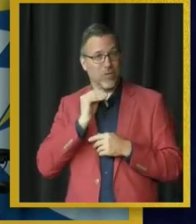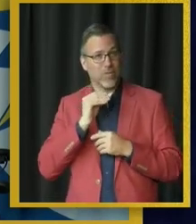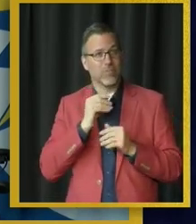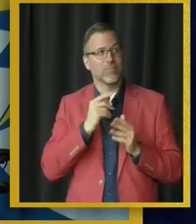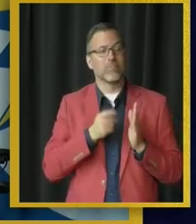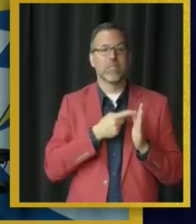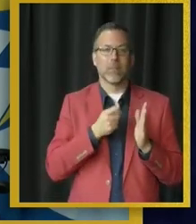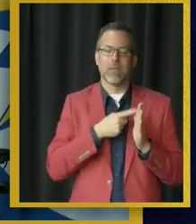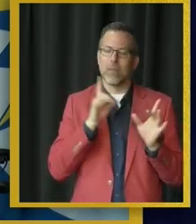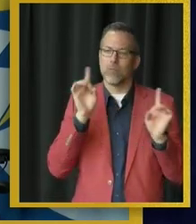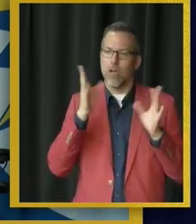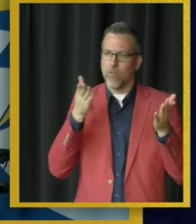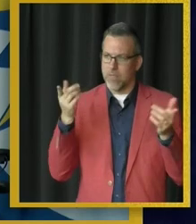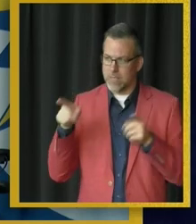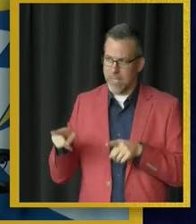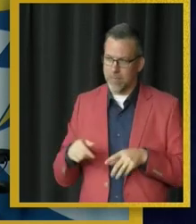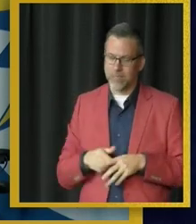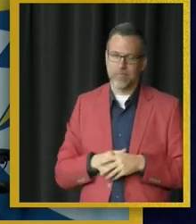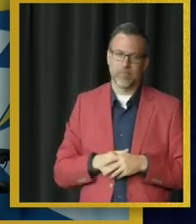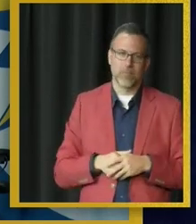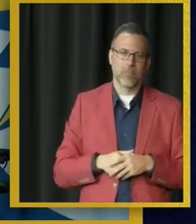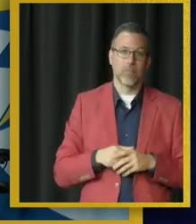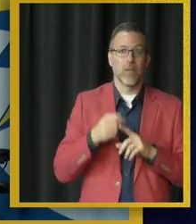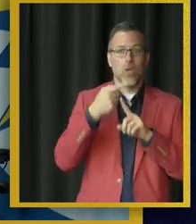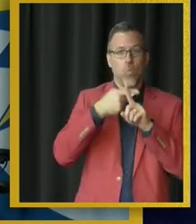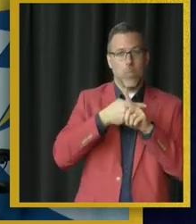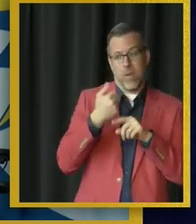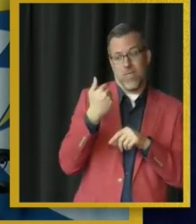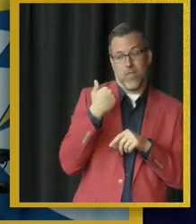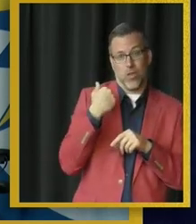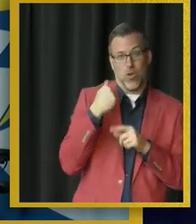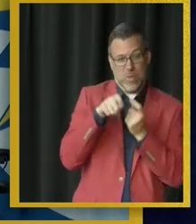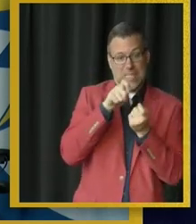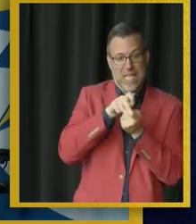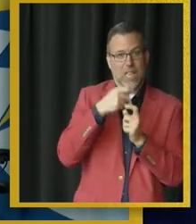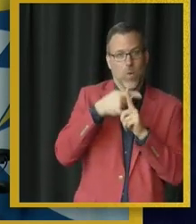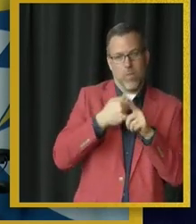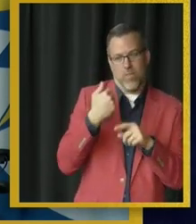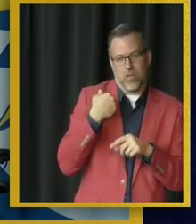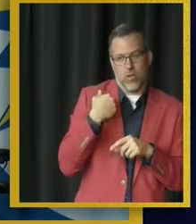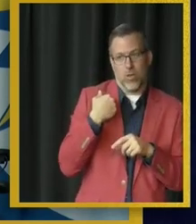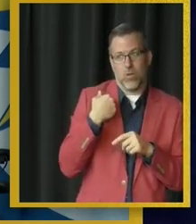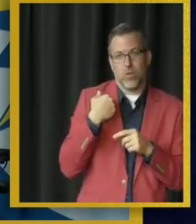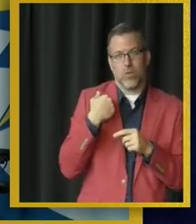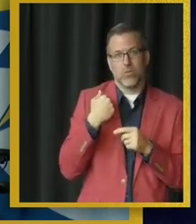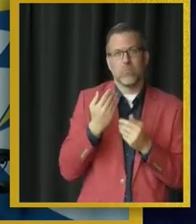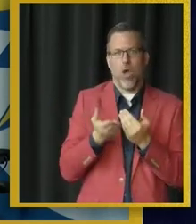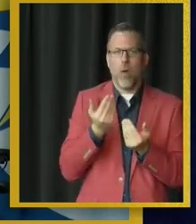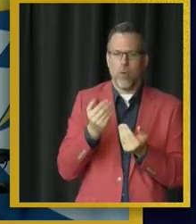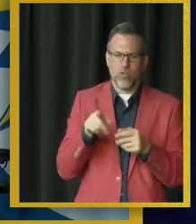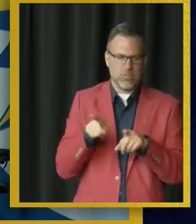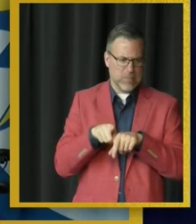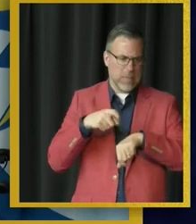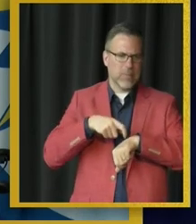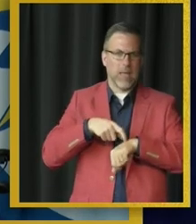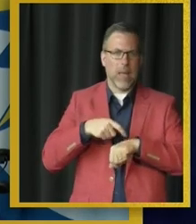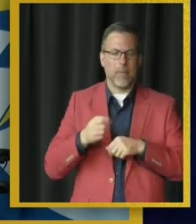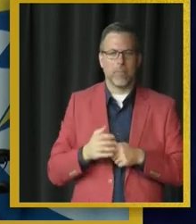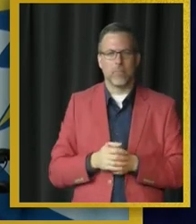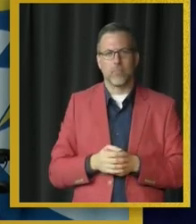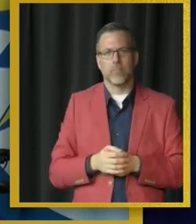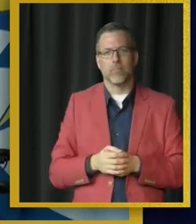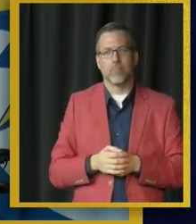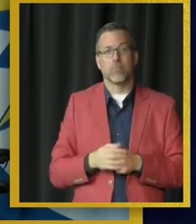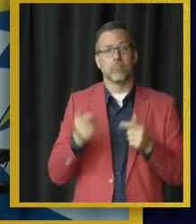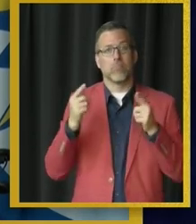sometimes the unthinkable happens. And a month ago today, almost at this point in the morning, it